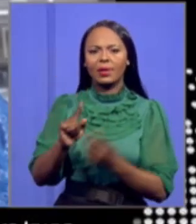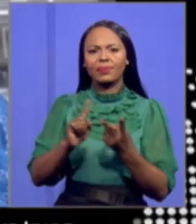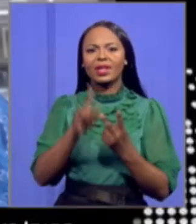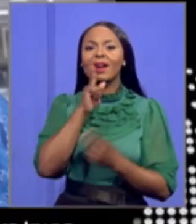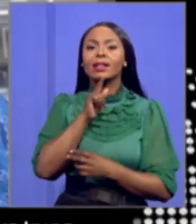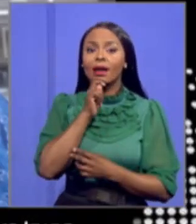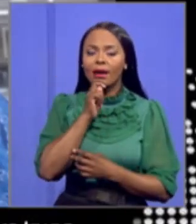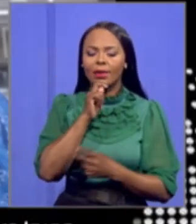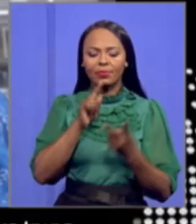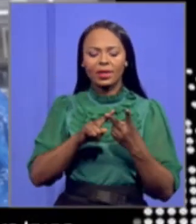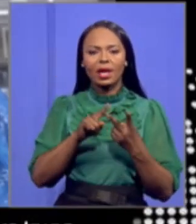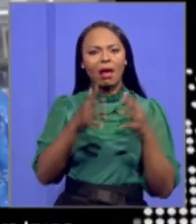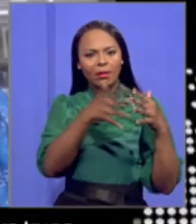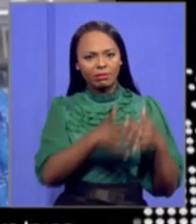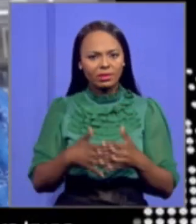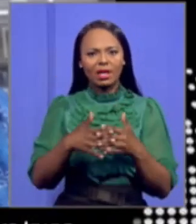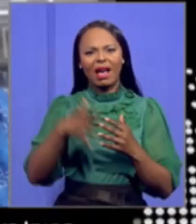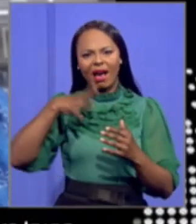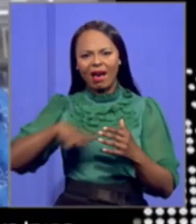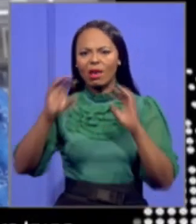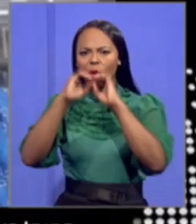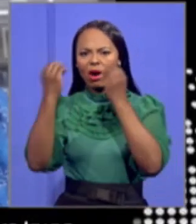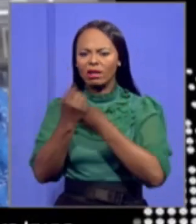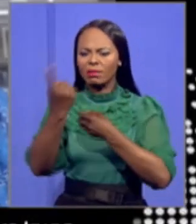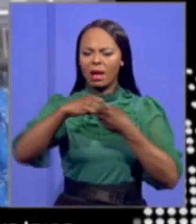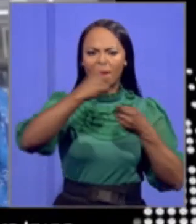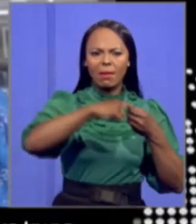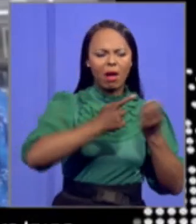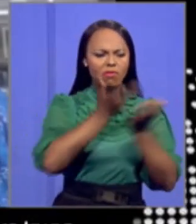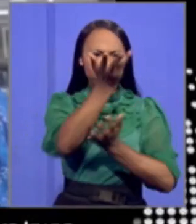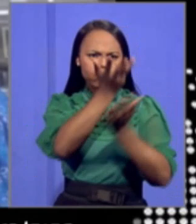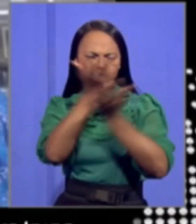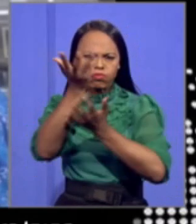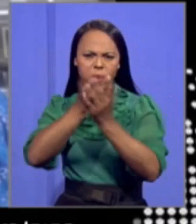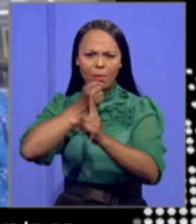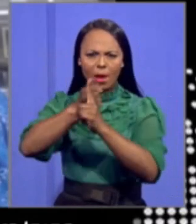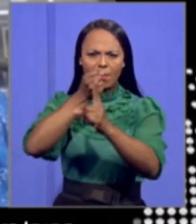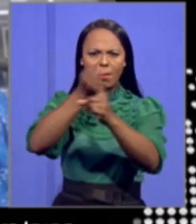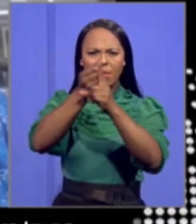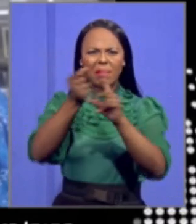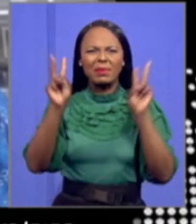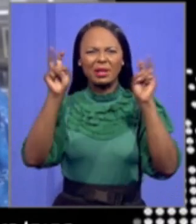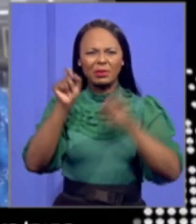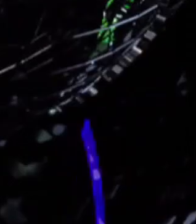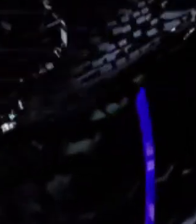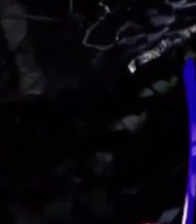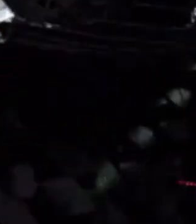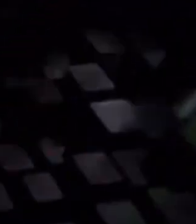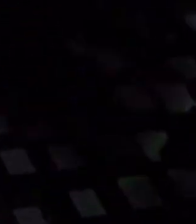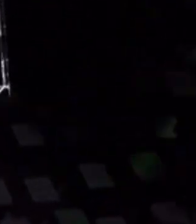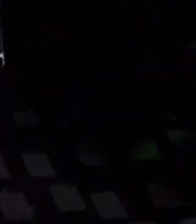government, as well as other parties who have been quite instrumental in arriving at this point.